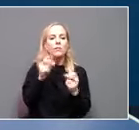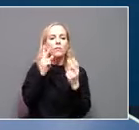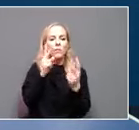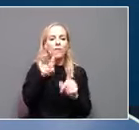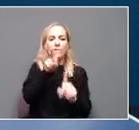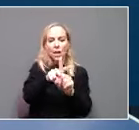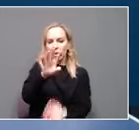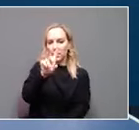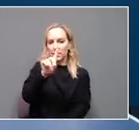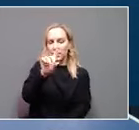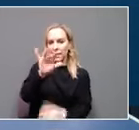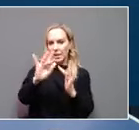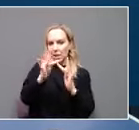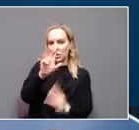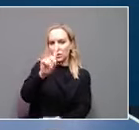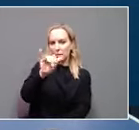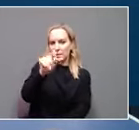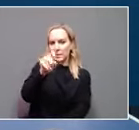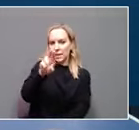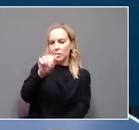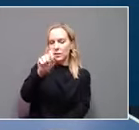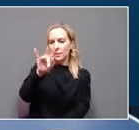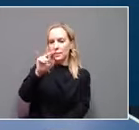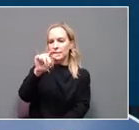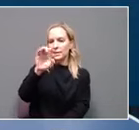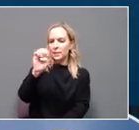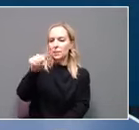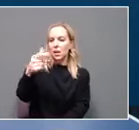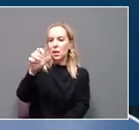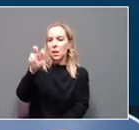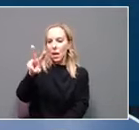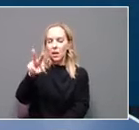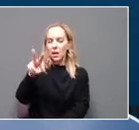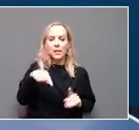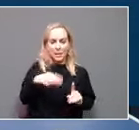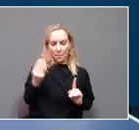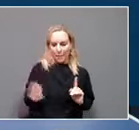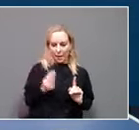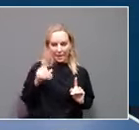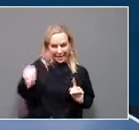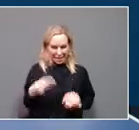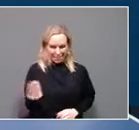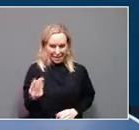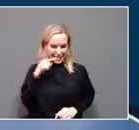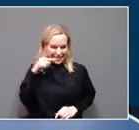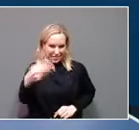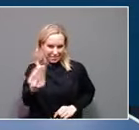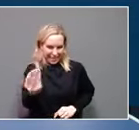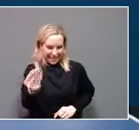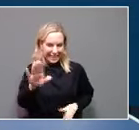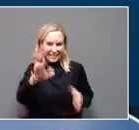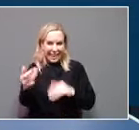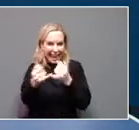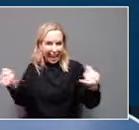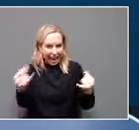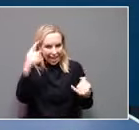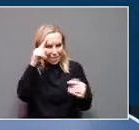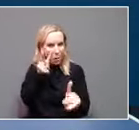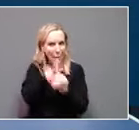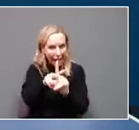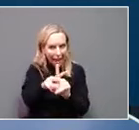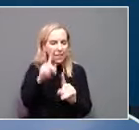FEMA mobile app, or call the helpline. This is Monday. So the deadline for applying for